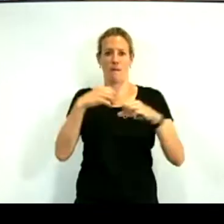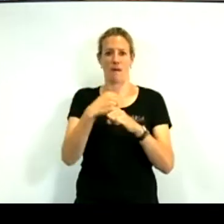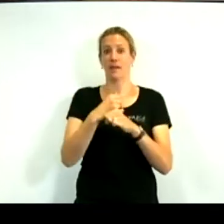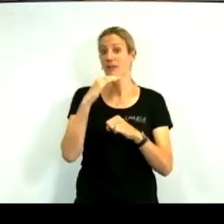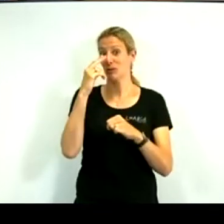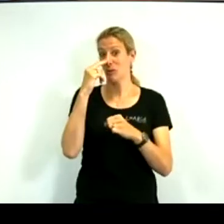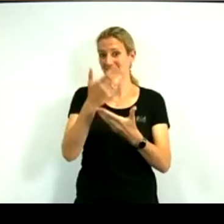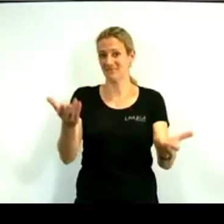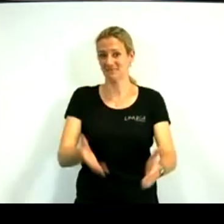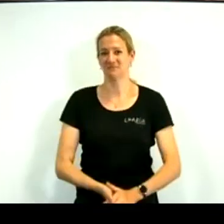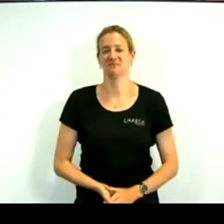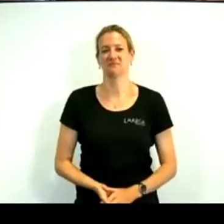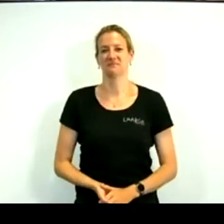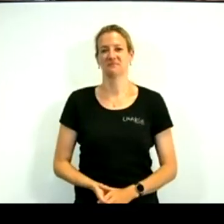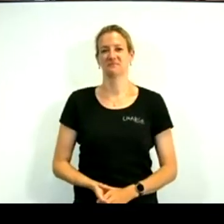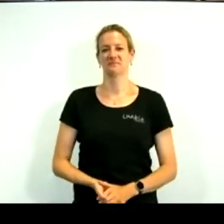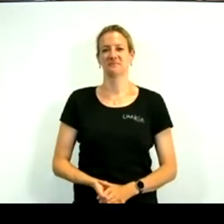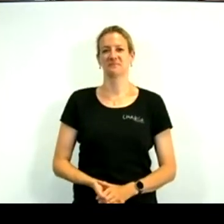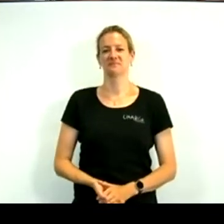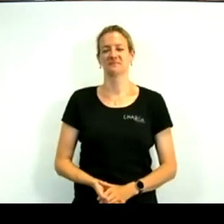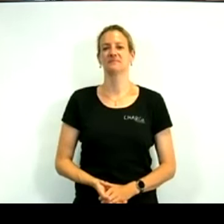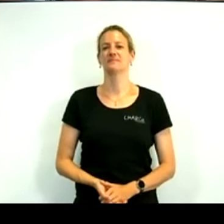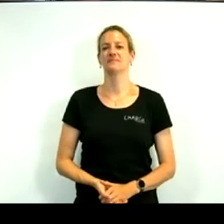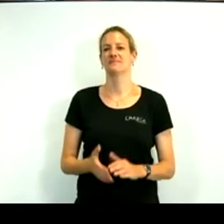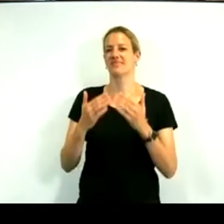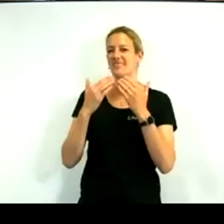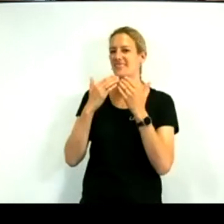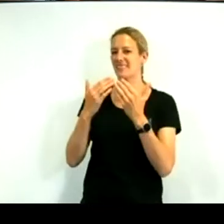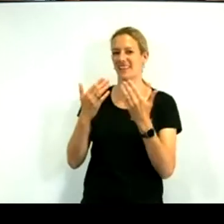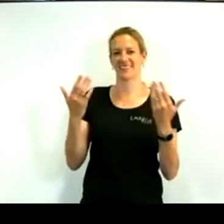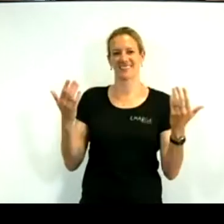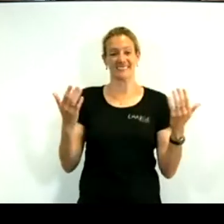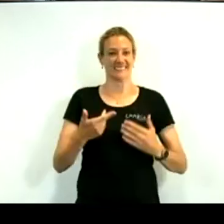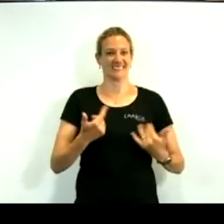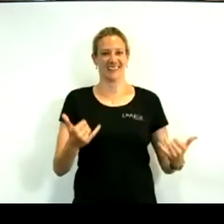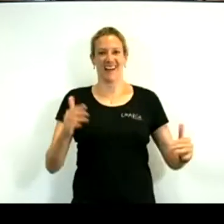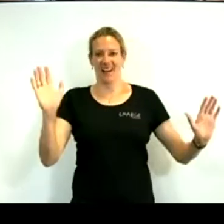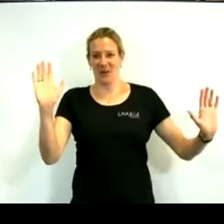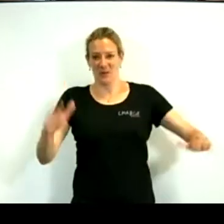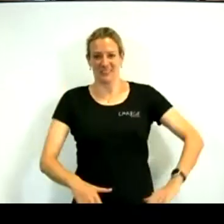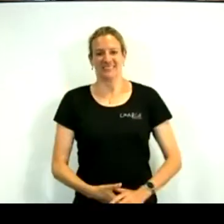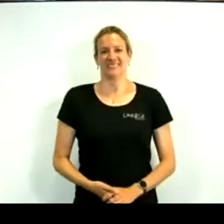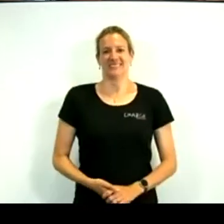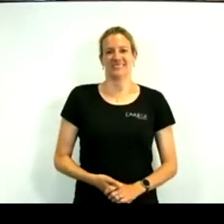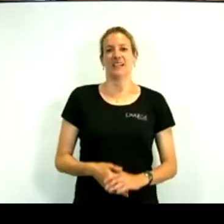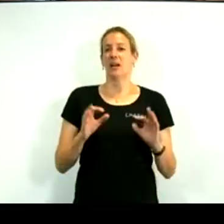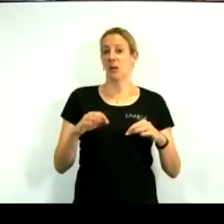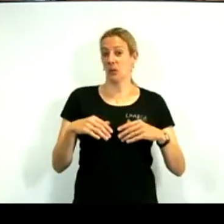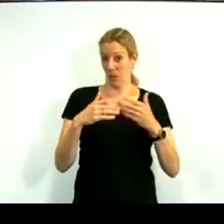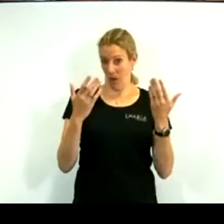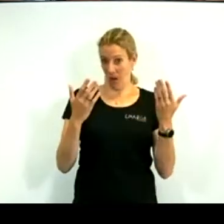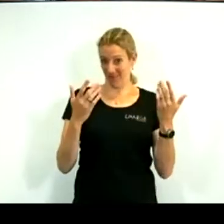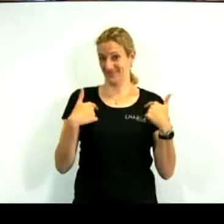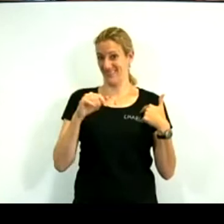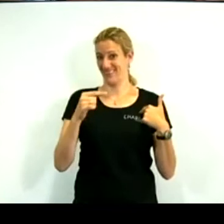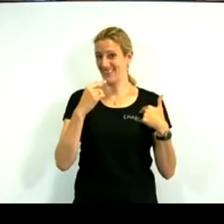David. Thank you, Christian. Hello, everyone. I want to say good morning. I didn't have time